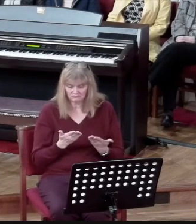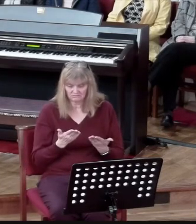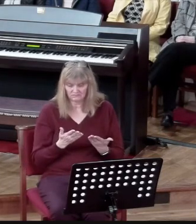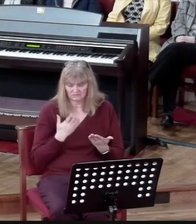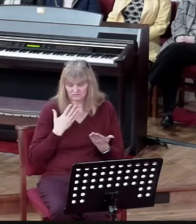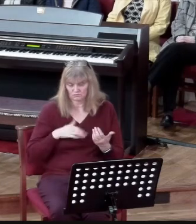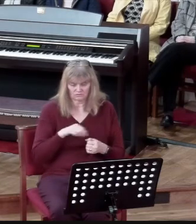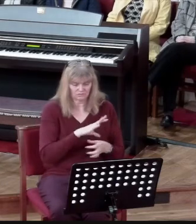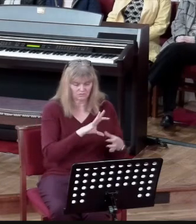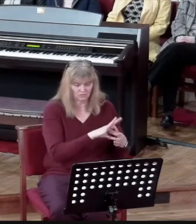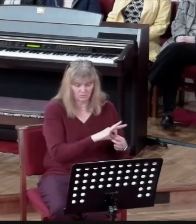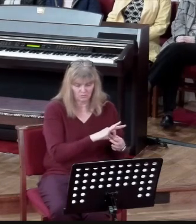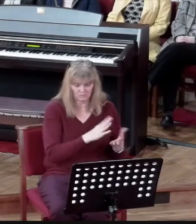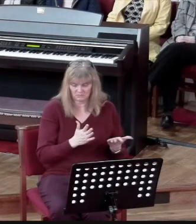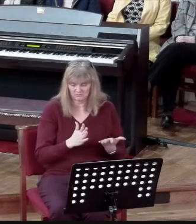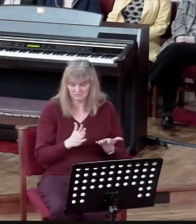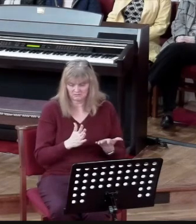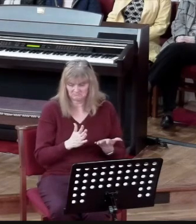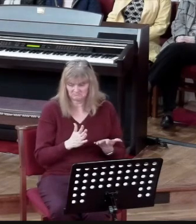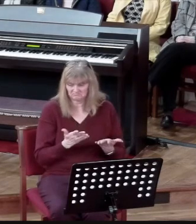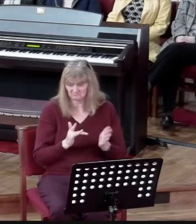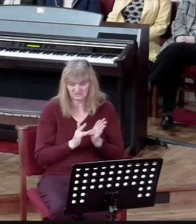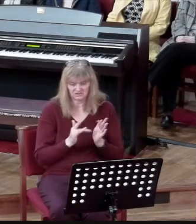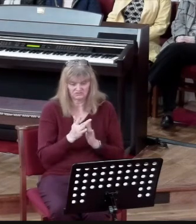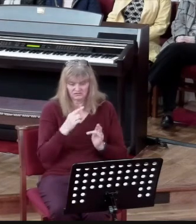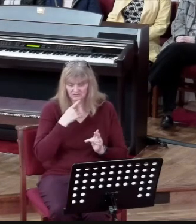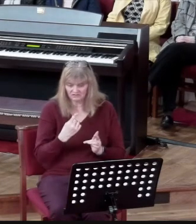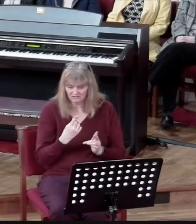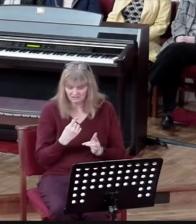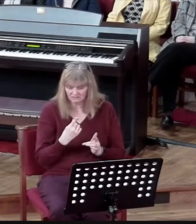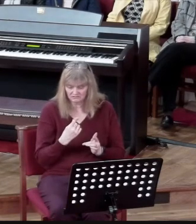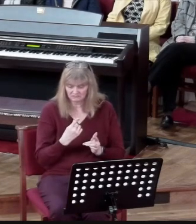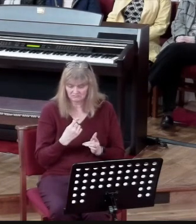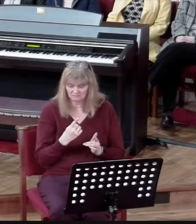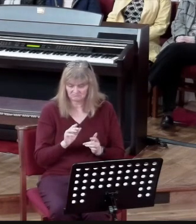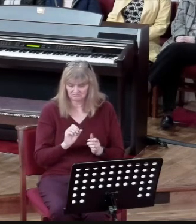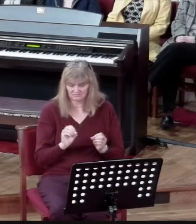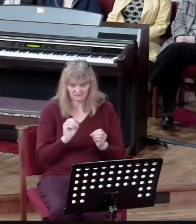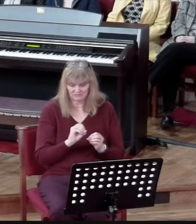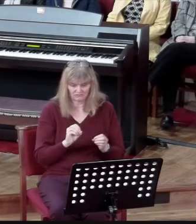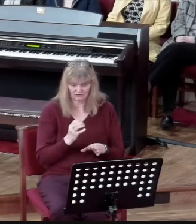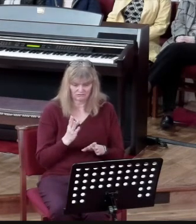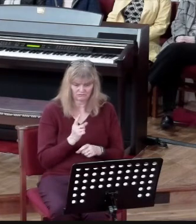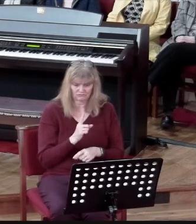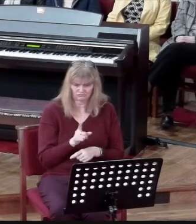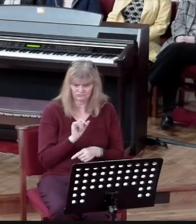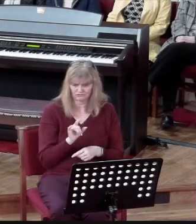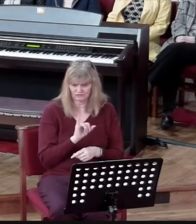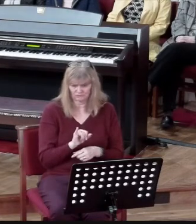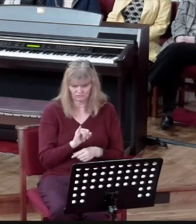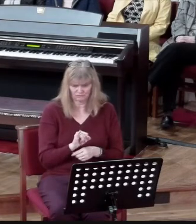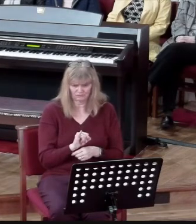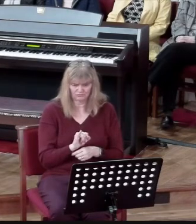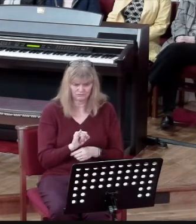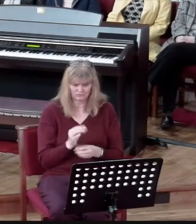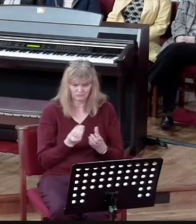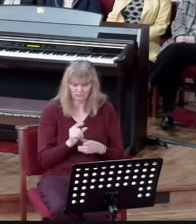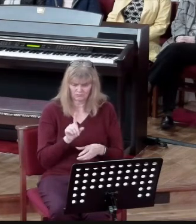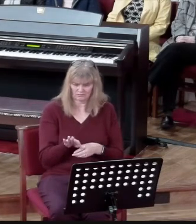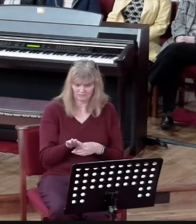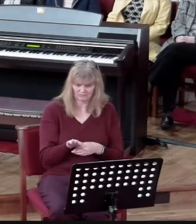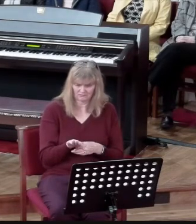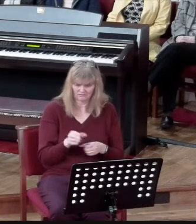end. Jesus doesn't rebuke them for what they did, unless you count the fact that they didn't catch anything as a